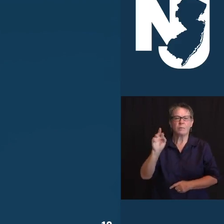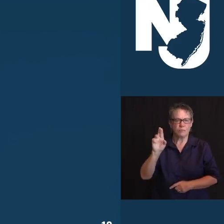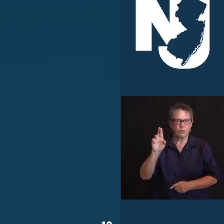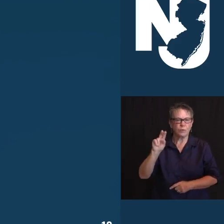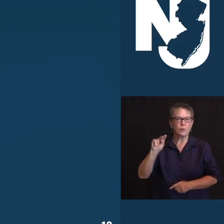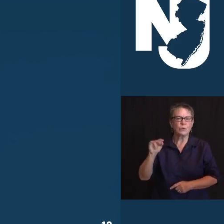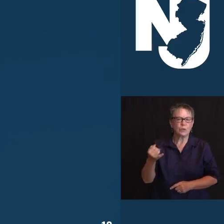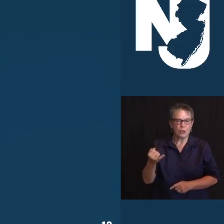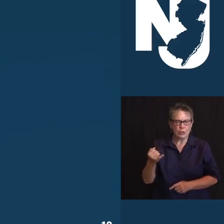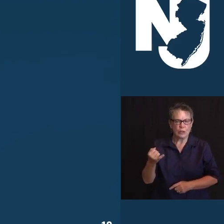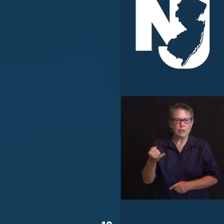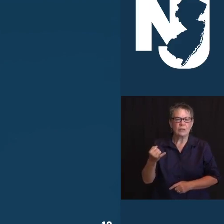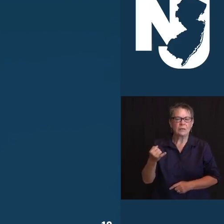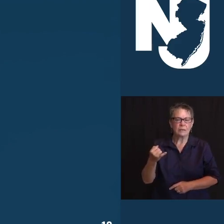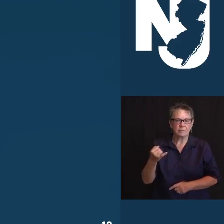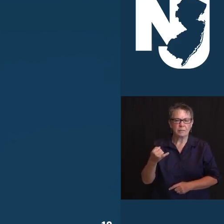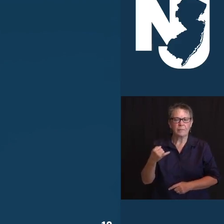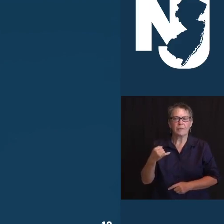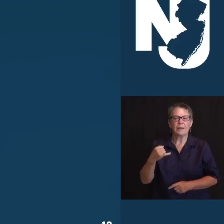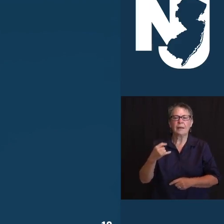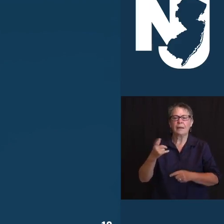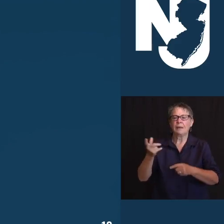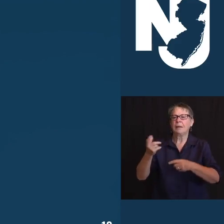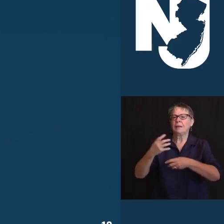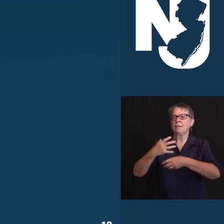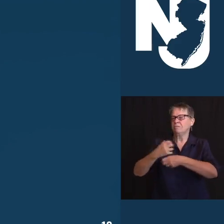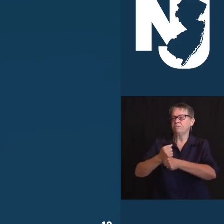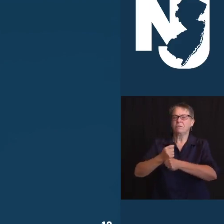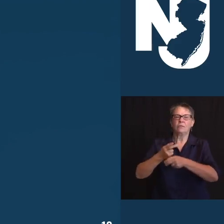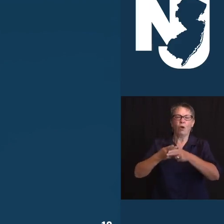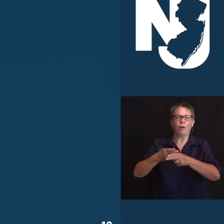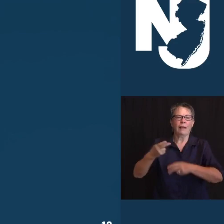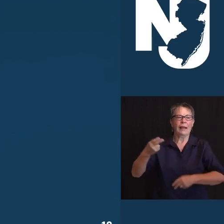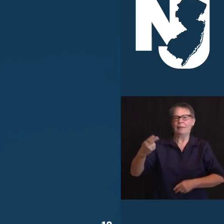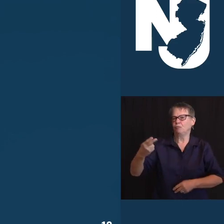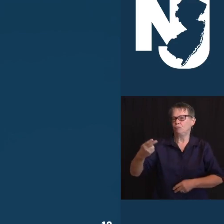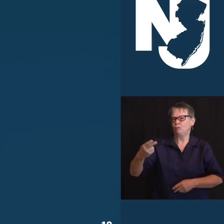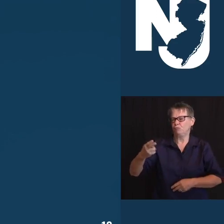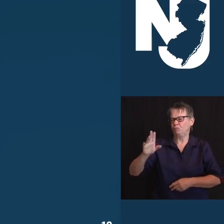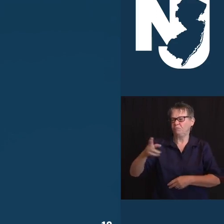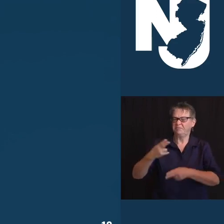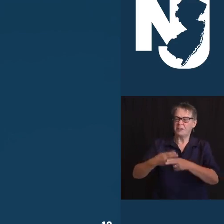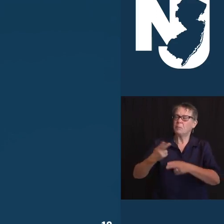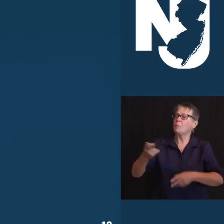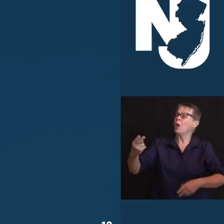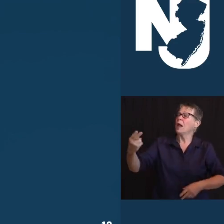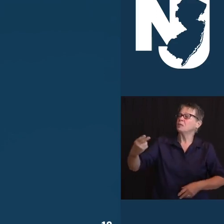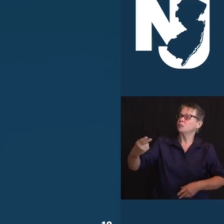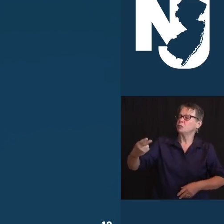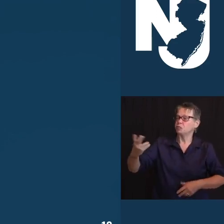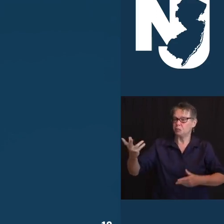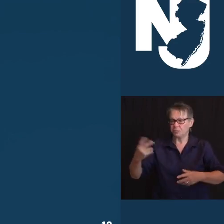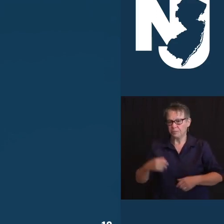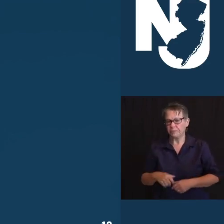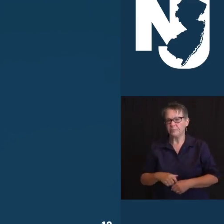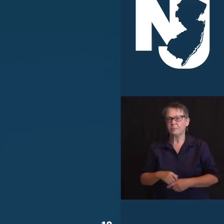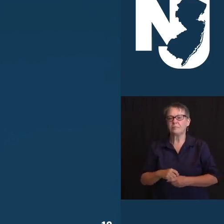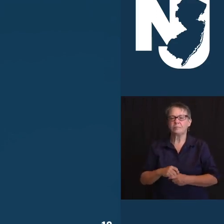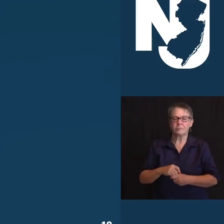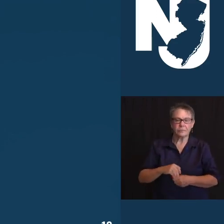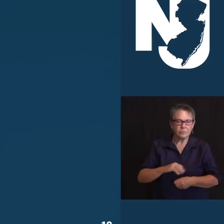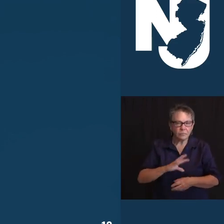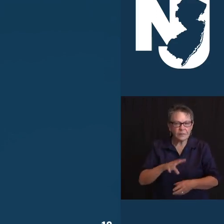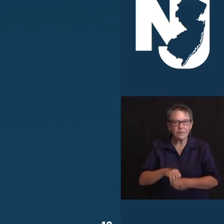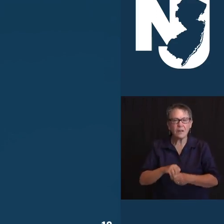fixture in the South Jersey youth baseball scene as a longtime coach. Harold's days were spent running his general